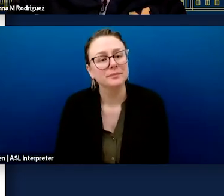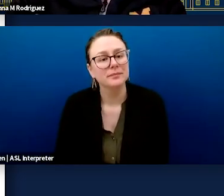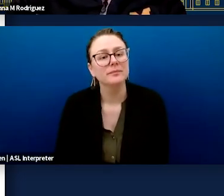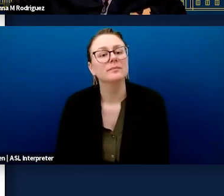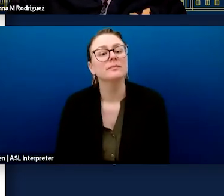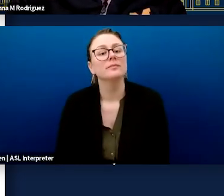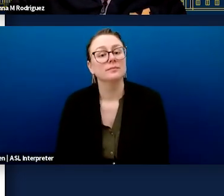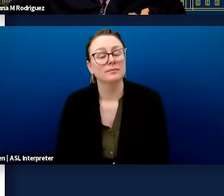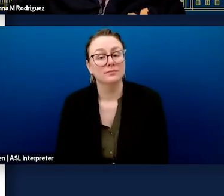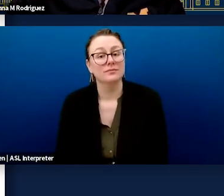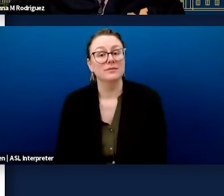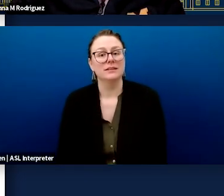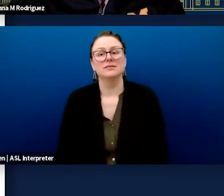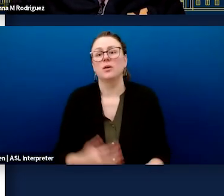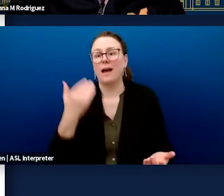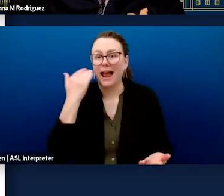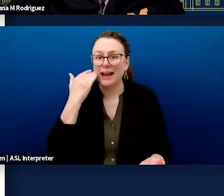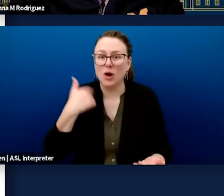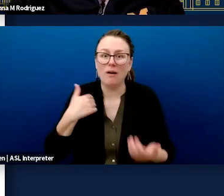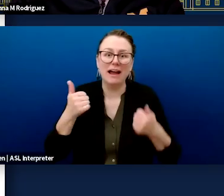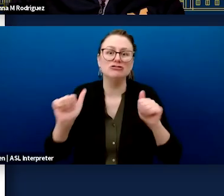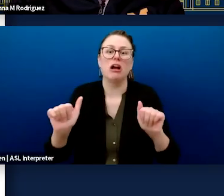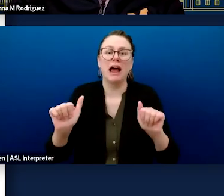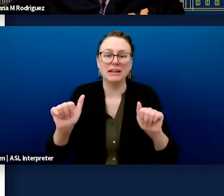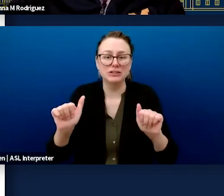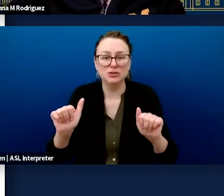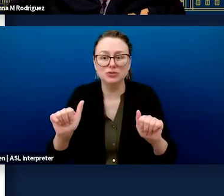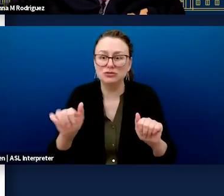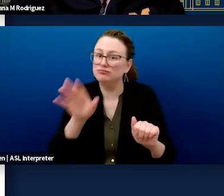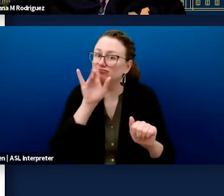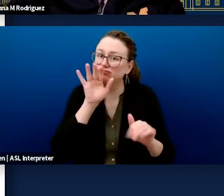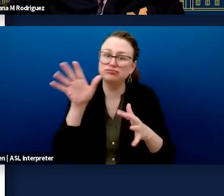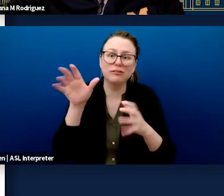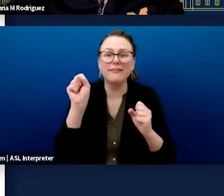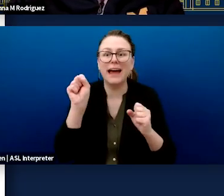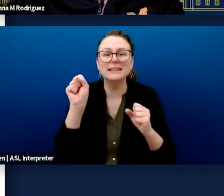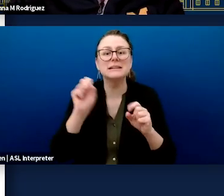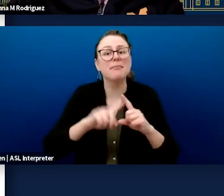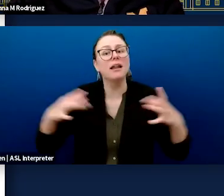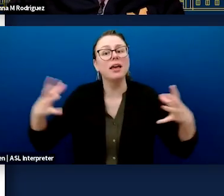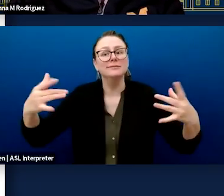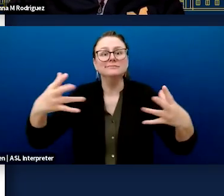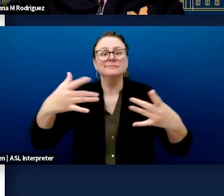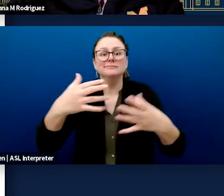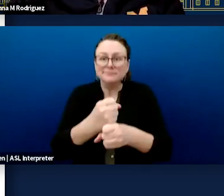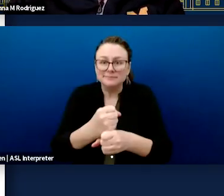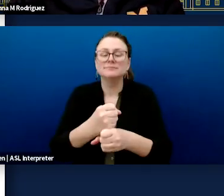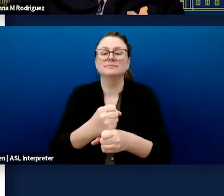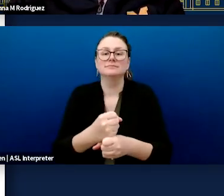So that in a nutshell, I know I tried to go over that pretty quickly, but in a